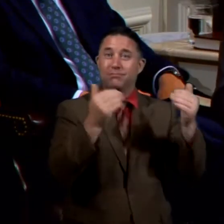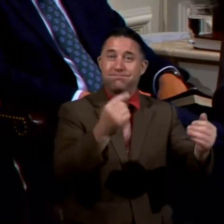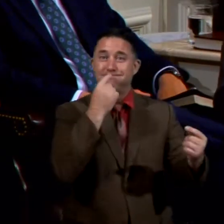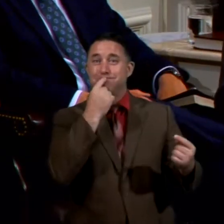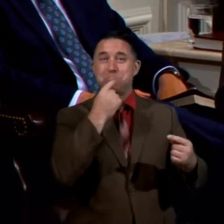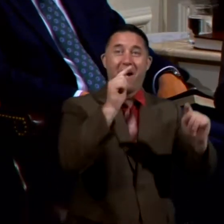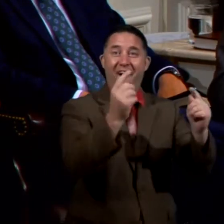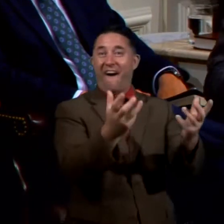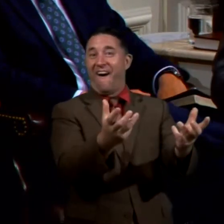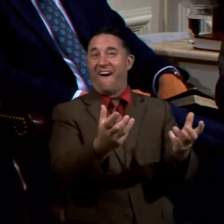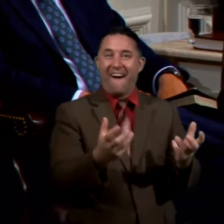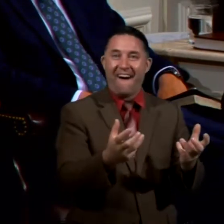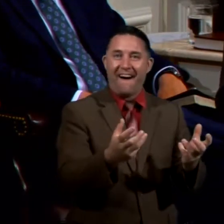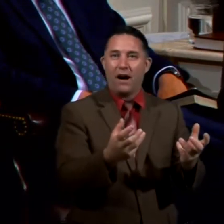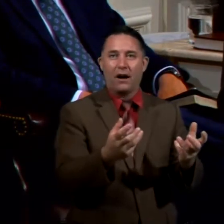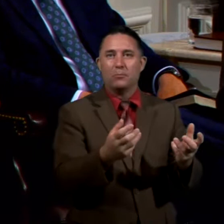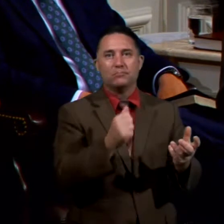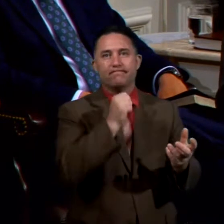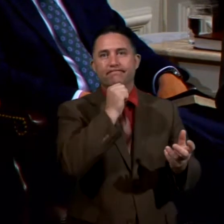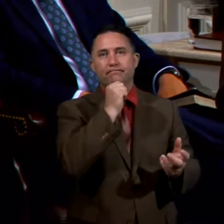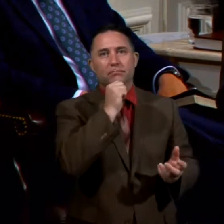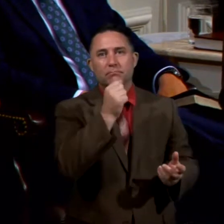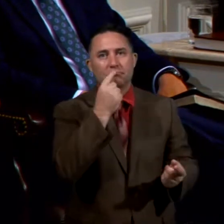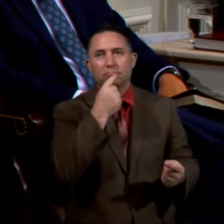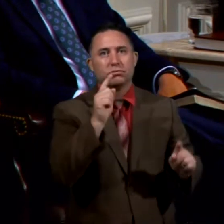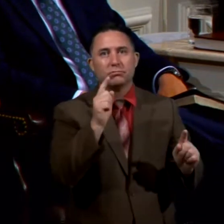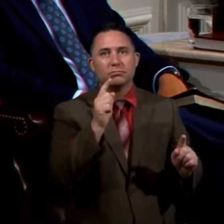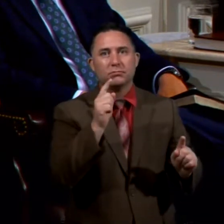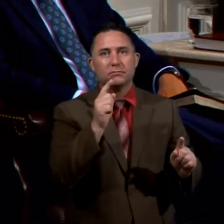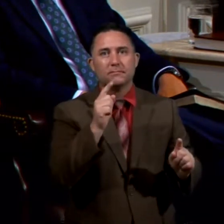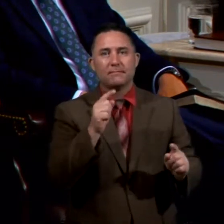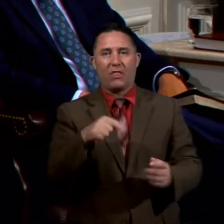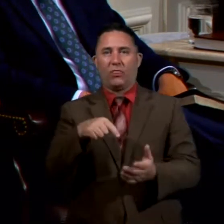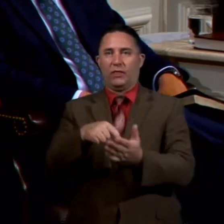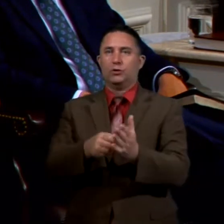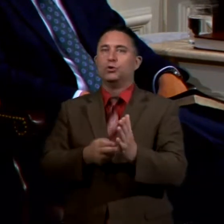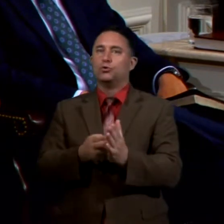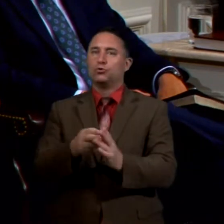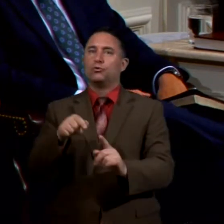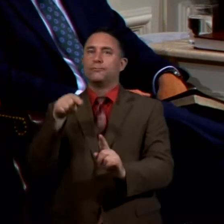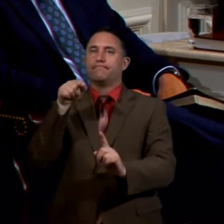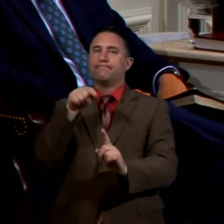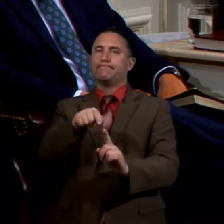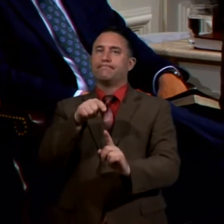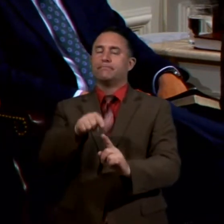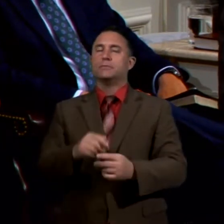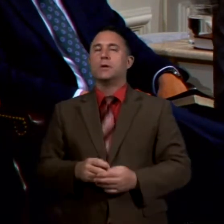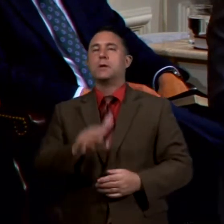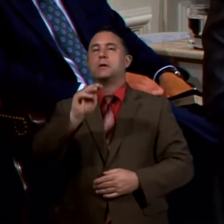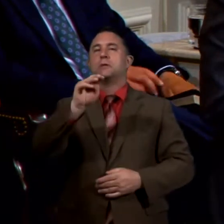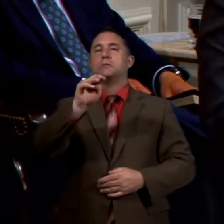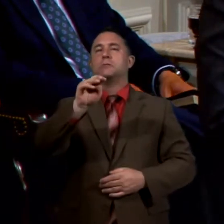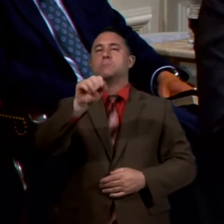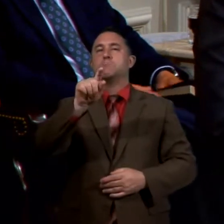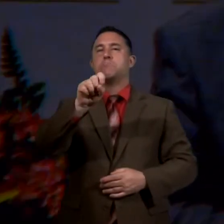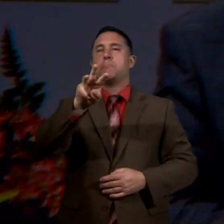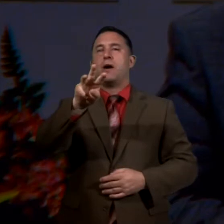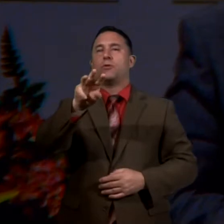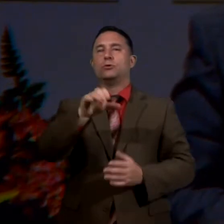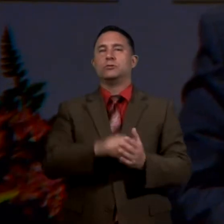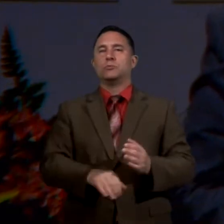something and didn't make it, will large part be on this truth. In the book of Matthew, please, chapter